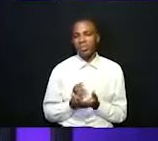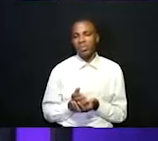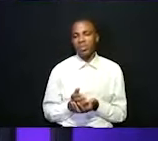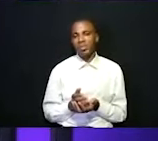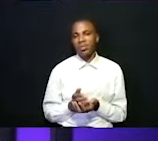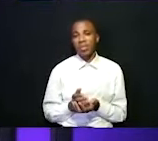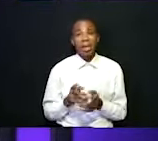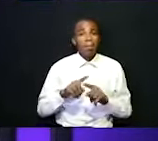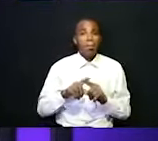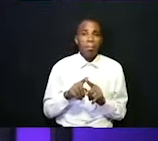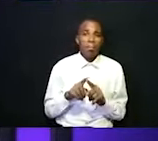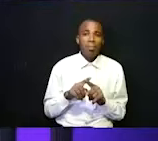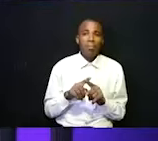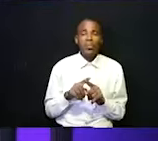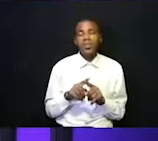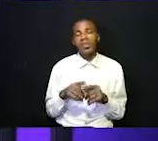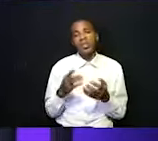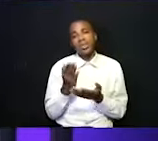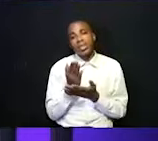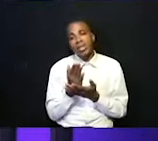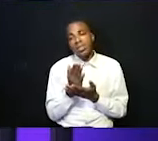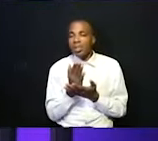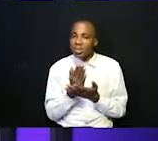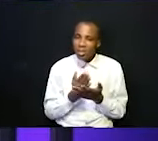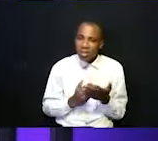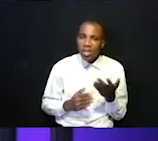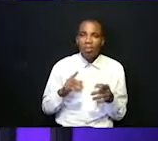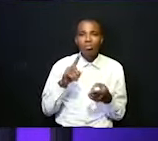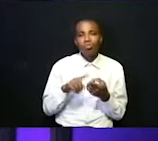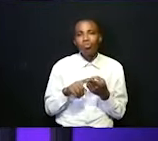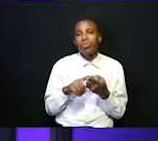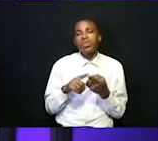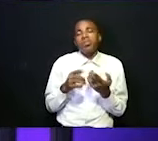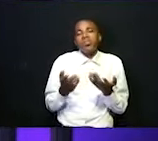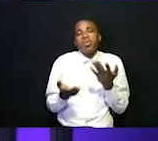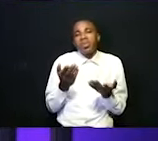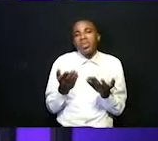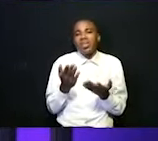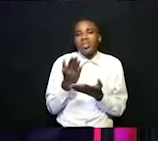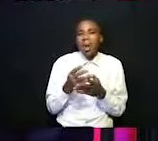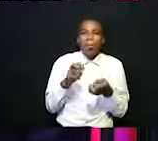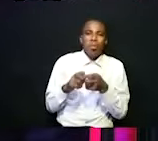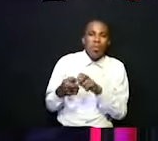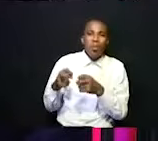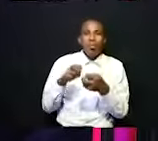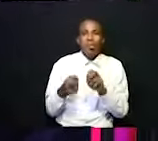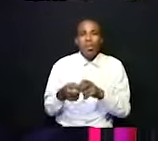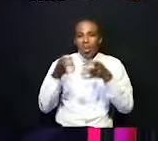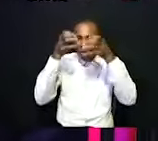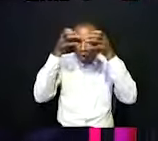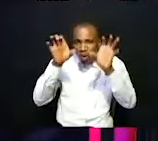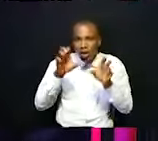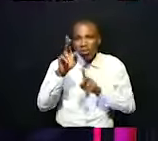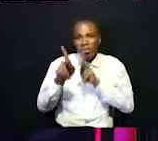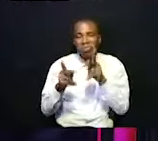sometimes circumstances also have not allowed others to marry. So they been so senior abrabomu adi